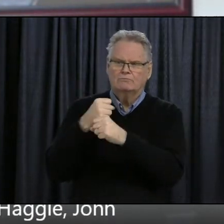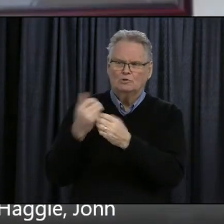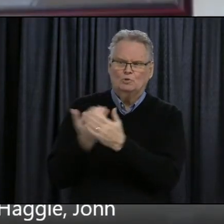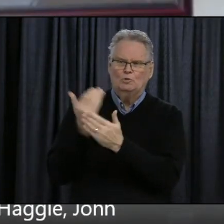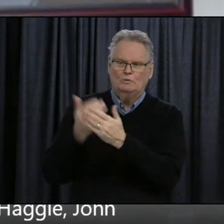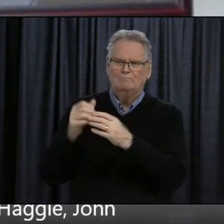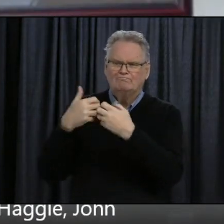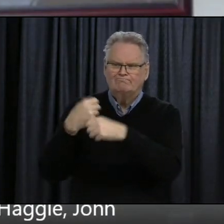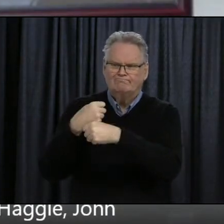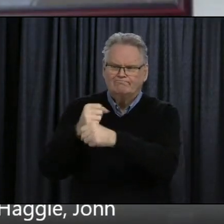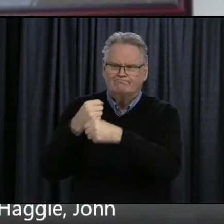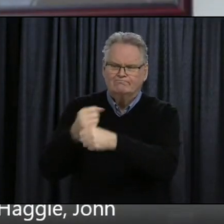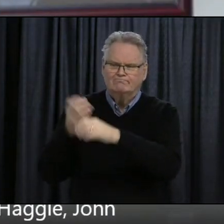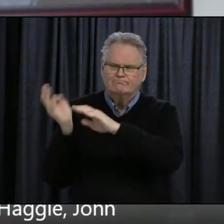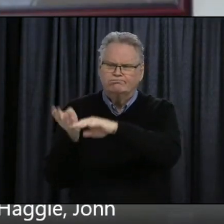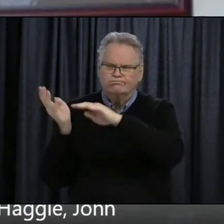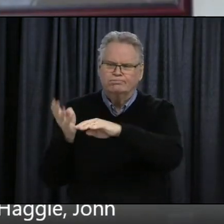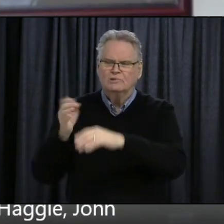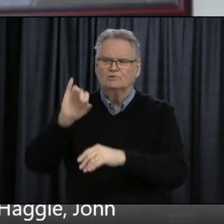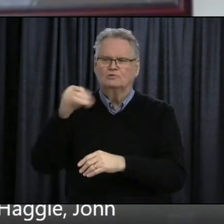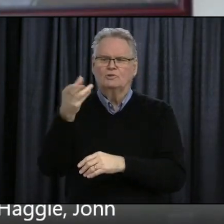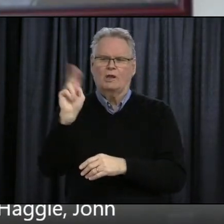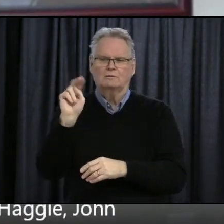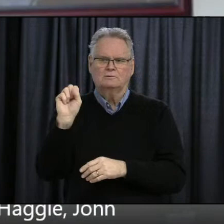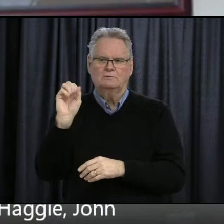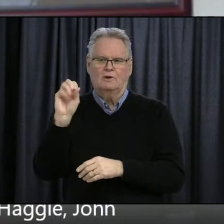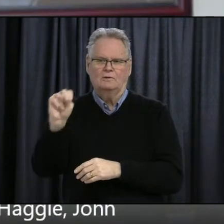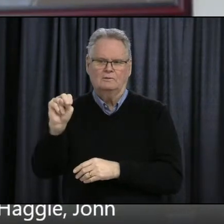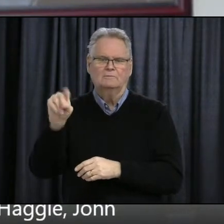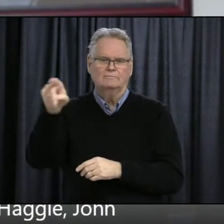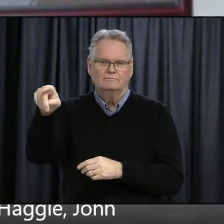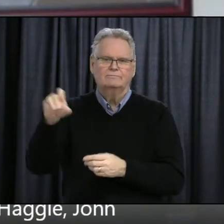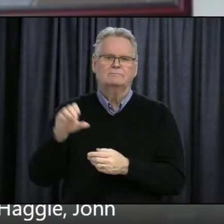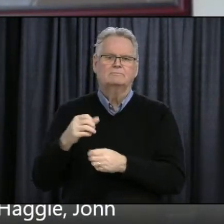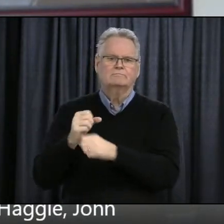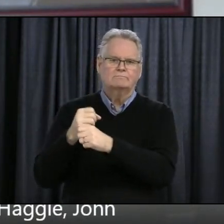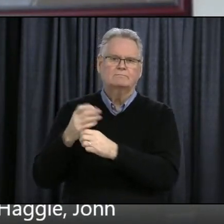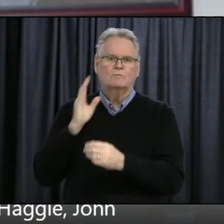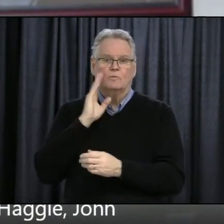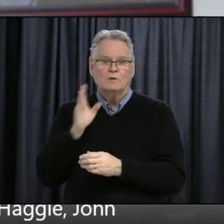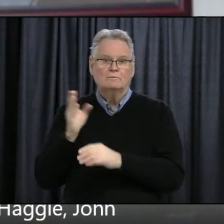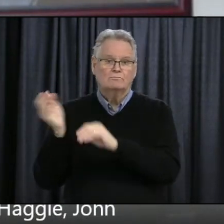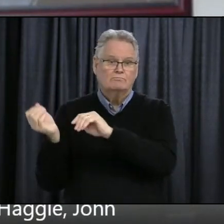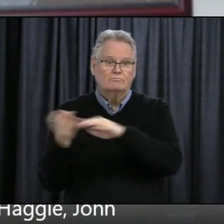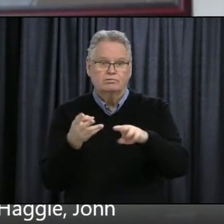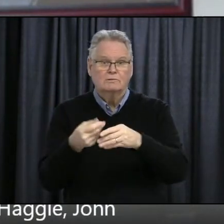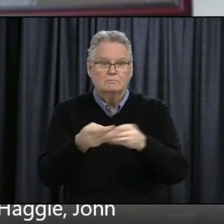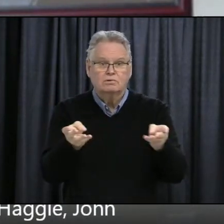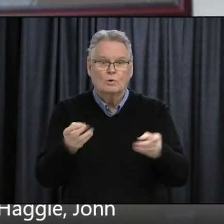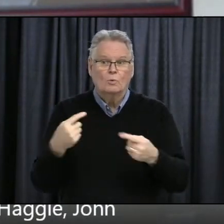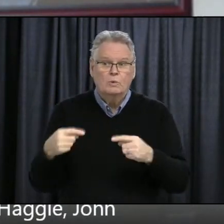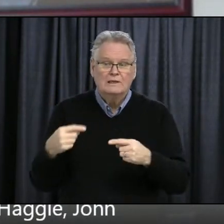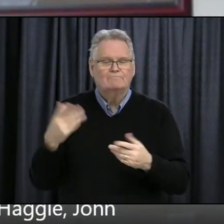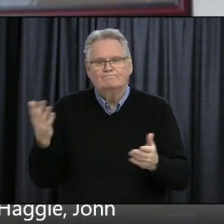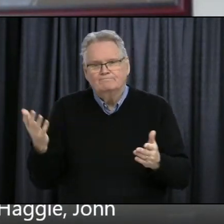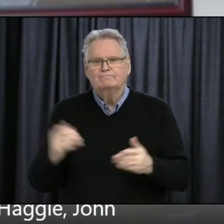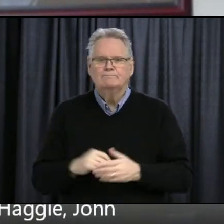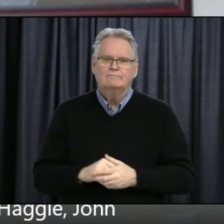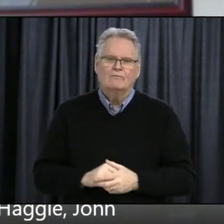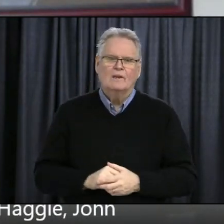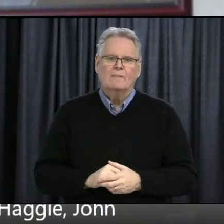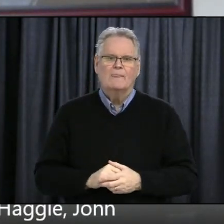flu campaign that we can vaccinate 80,000 people a month, even in a pandemic. We just do not have the vaccine to